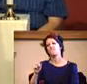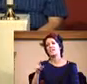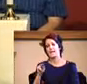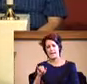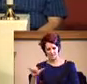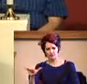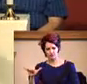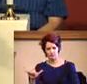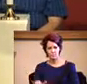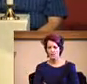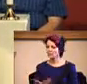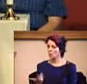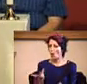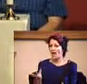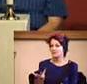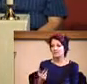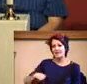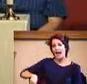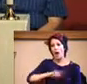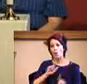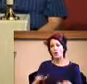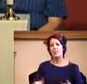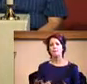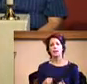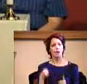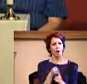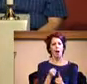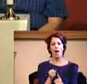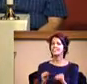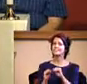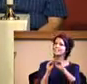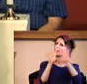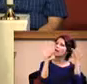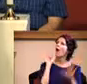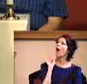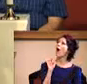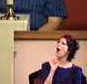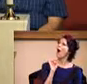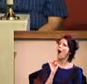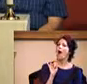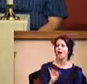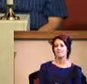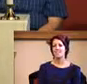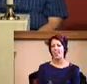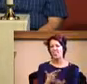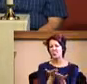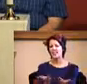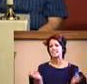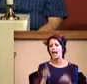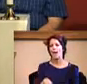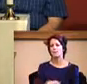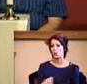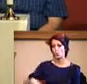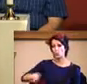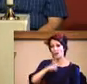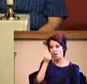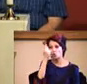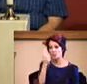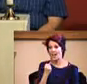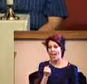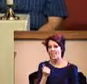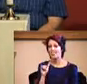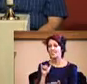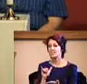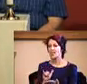suddenly things click suddenly Things become clear uh suddenly there are things that happen to us that we have this understanding somehow